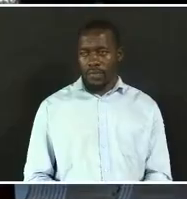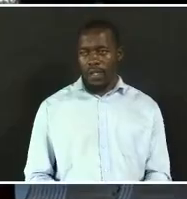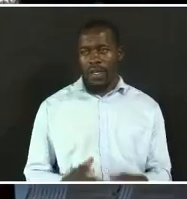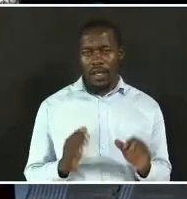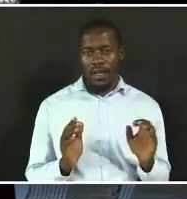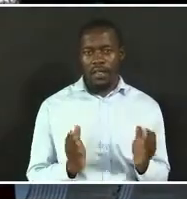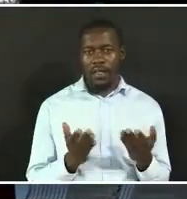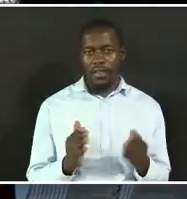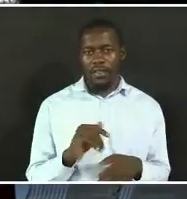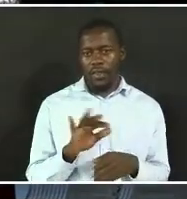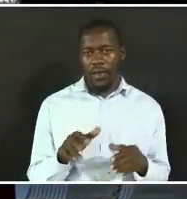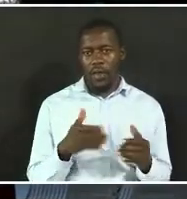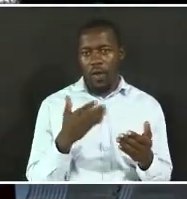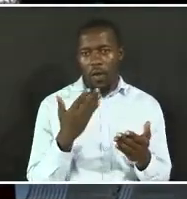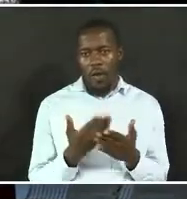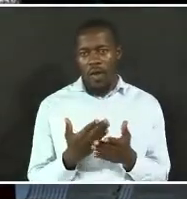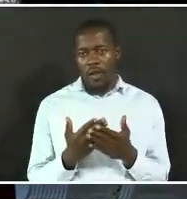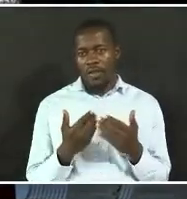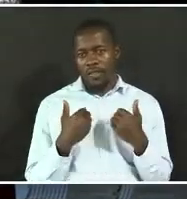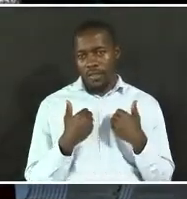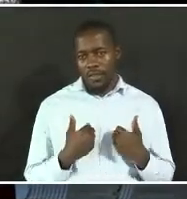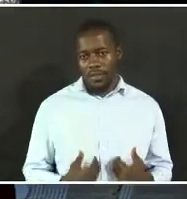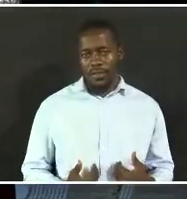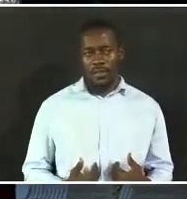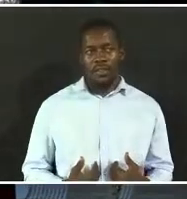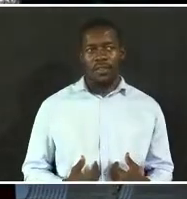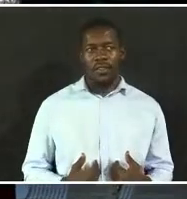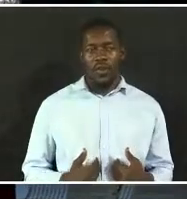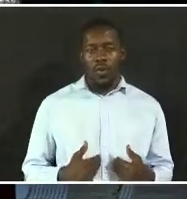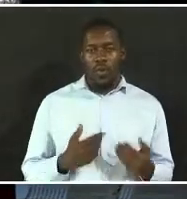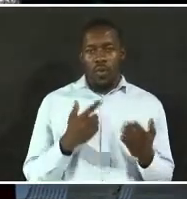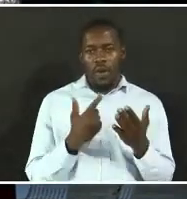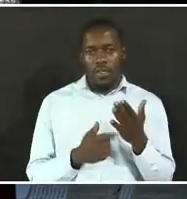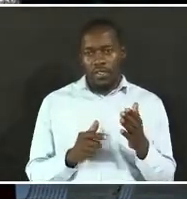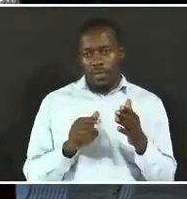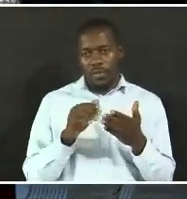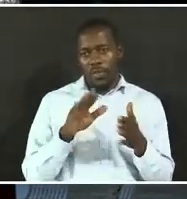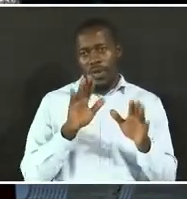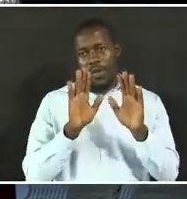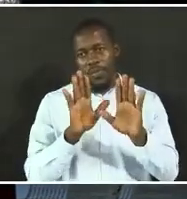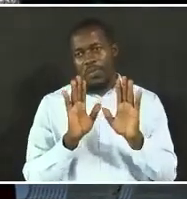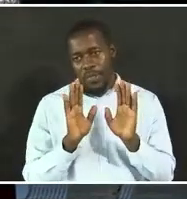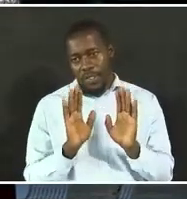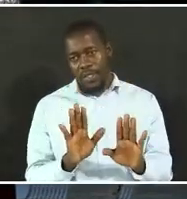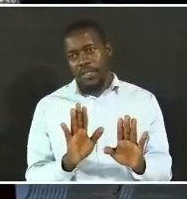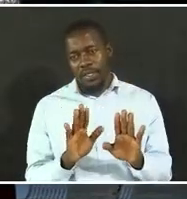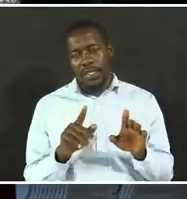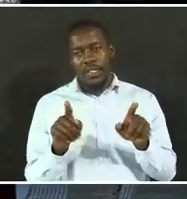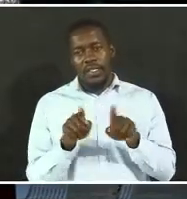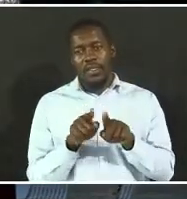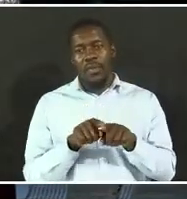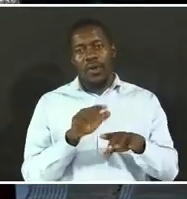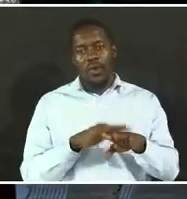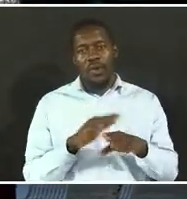know what are the details and what it takes to be an